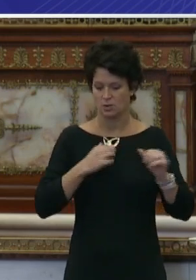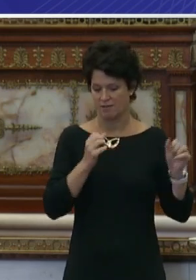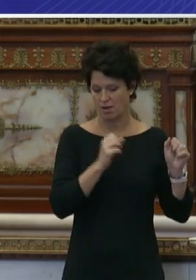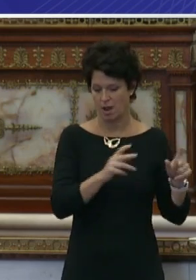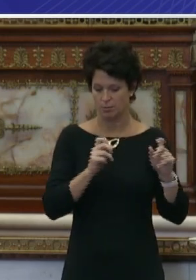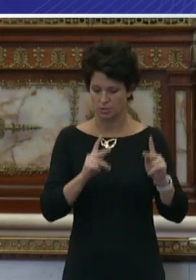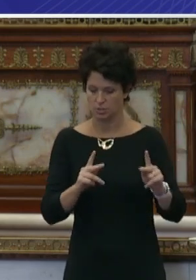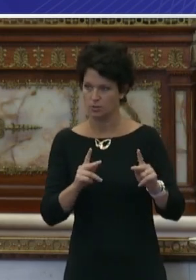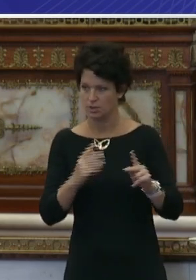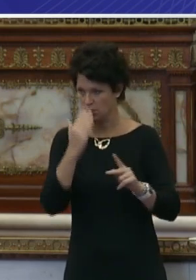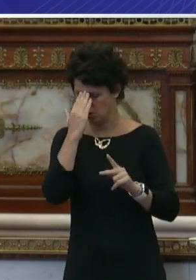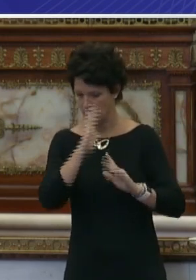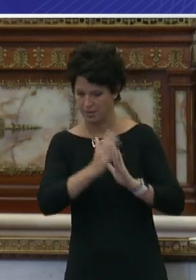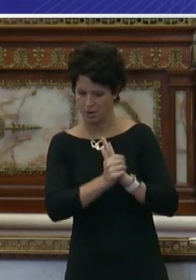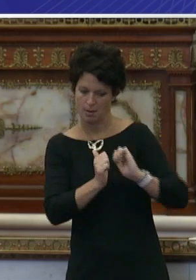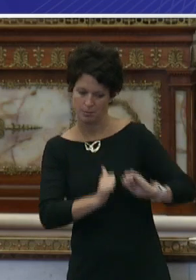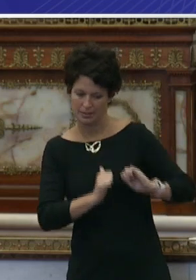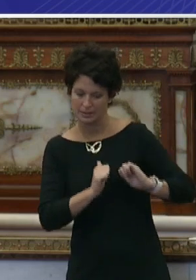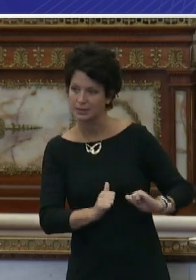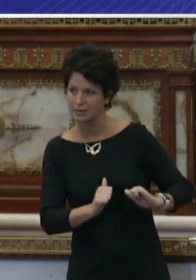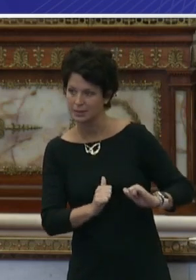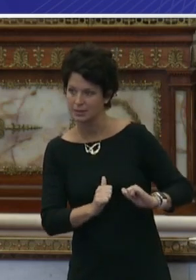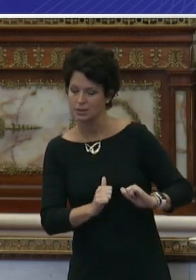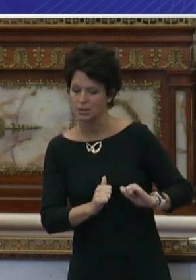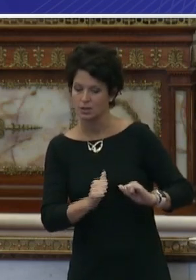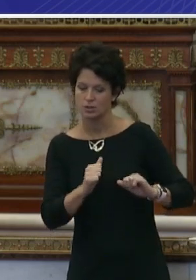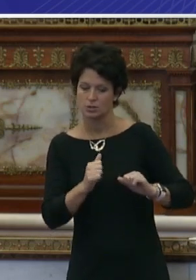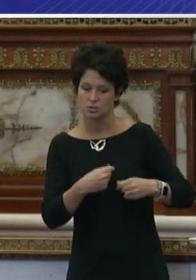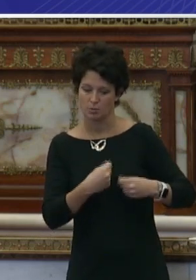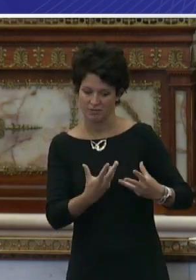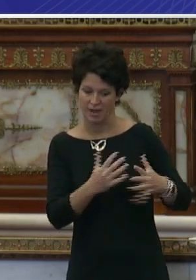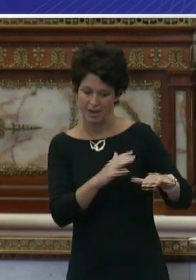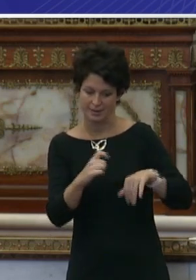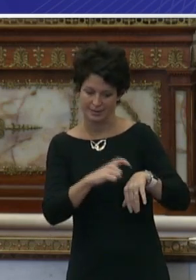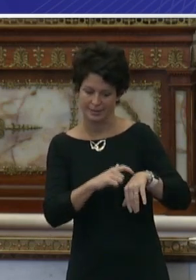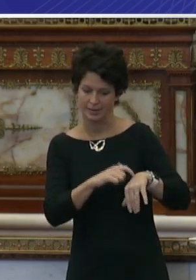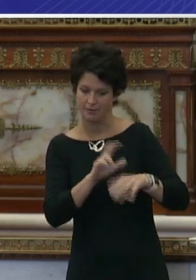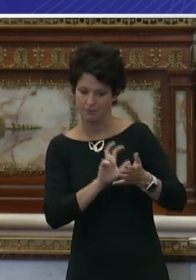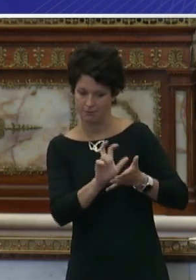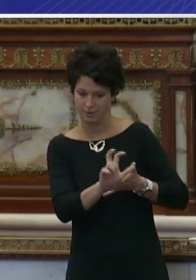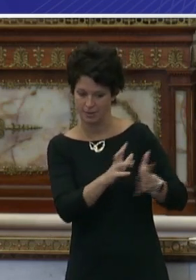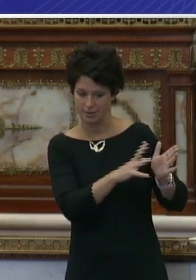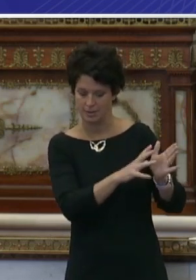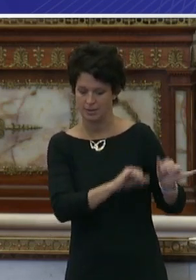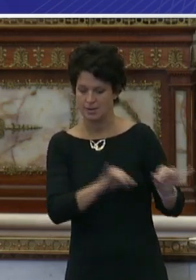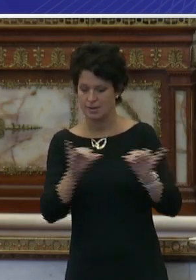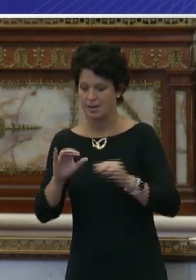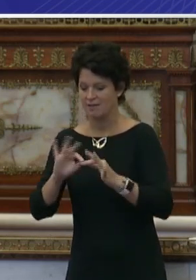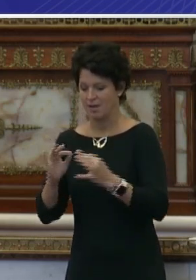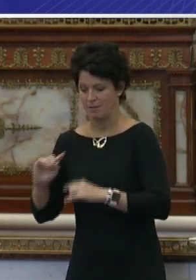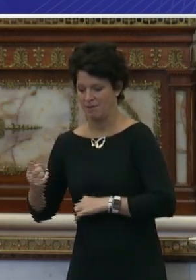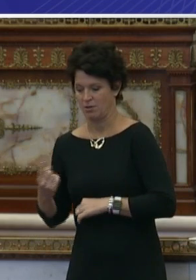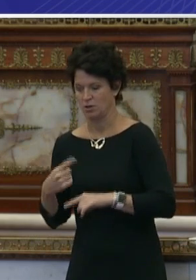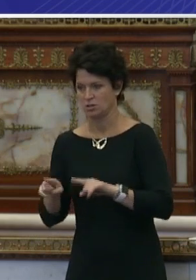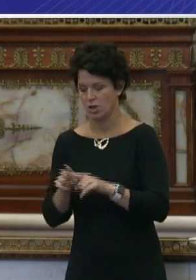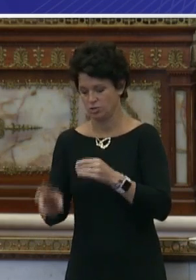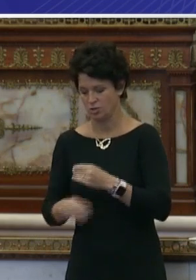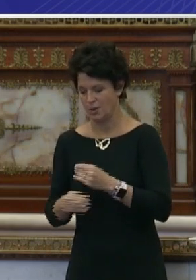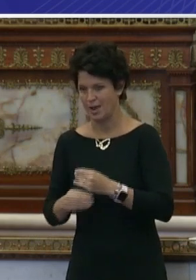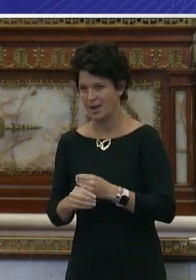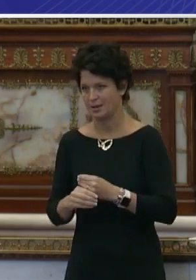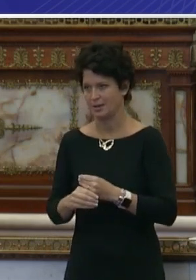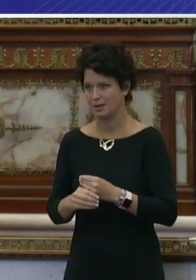opportunity, acknowledging their inability to potentially provide this leave, mimicking Family First, and also putting in